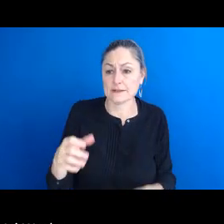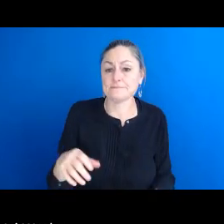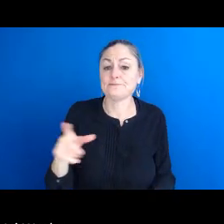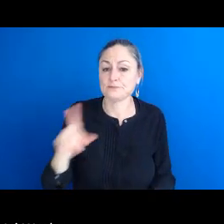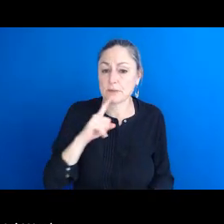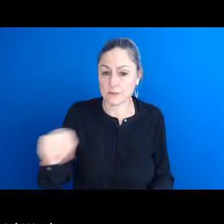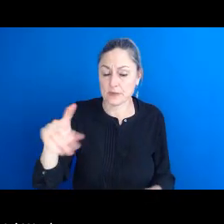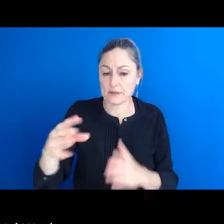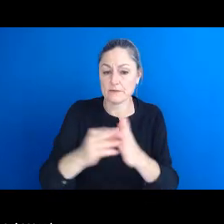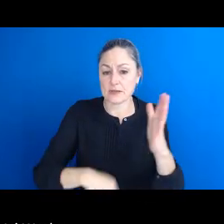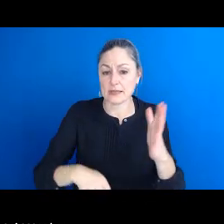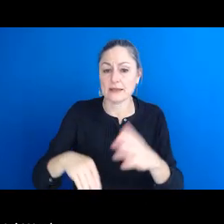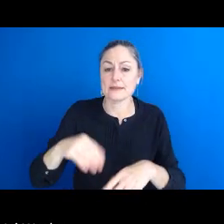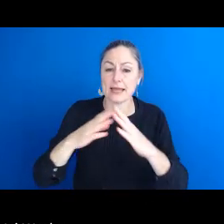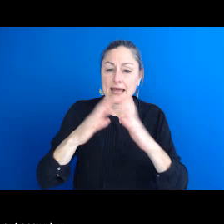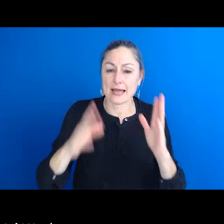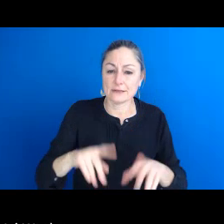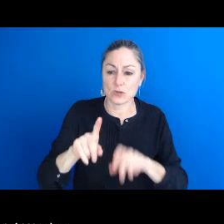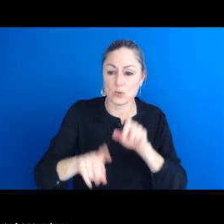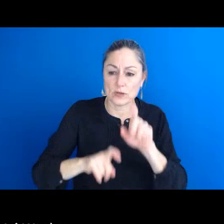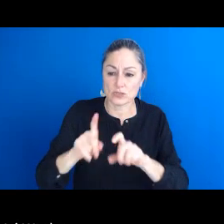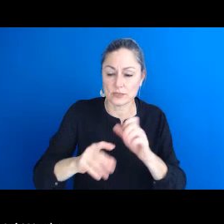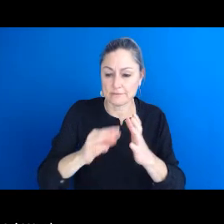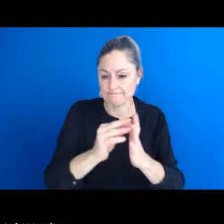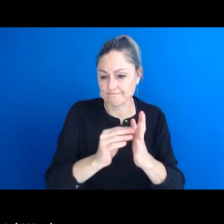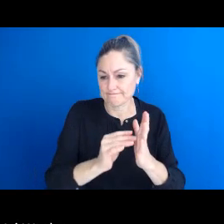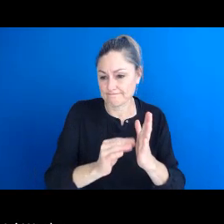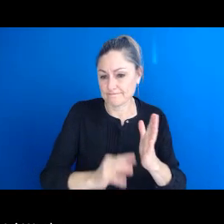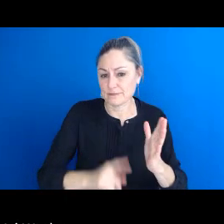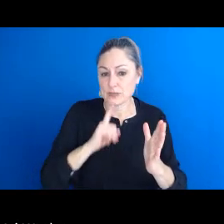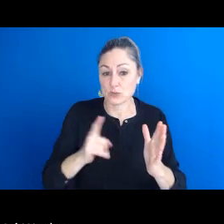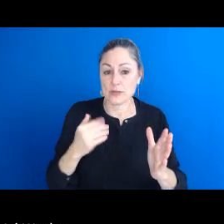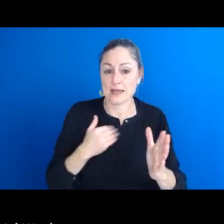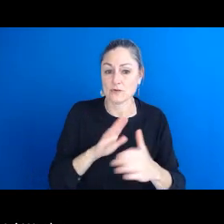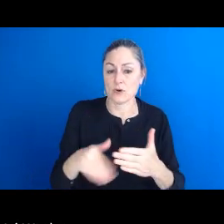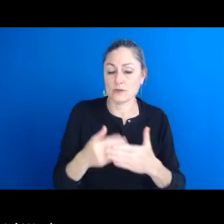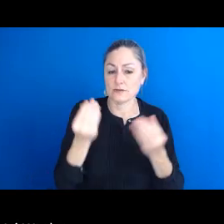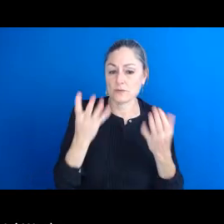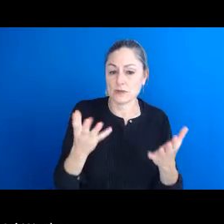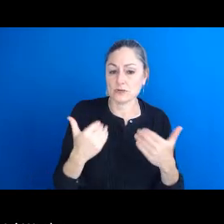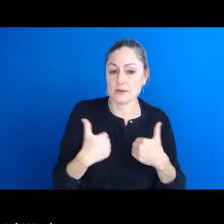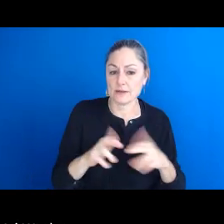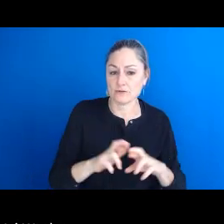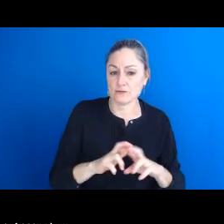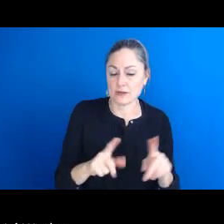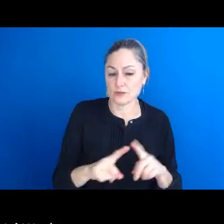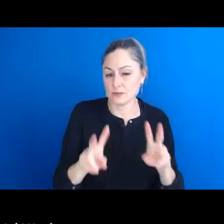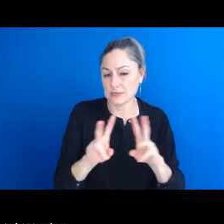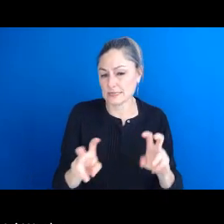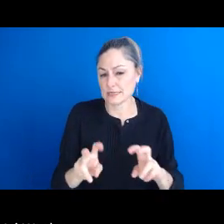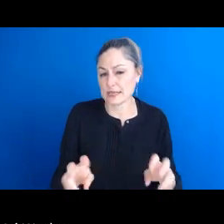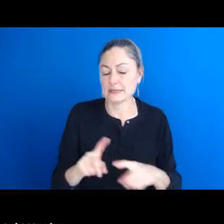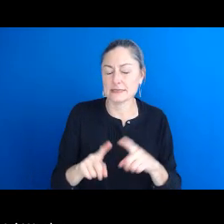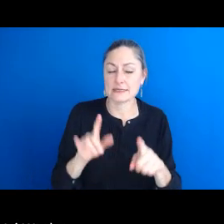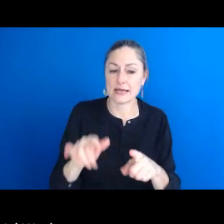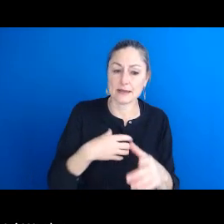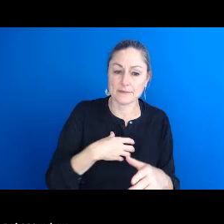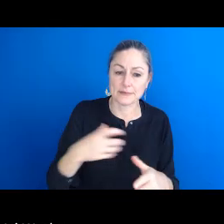a housing questionnaire to make sure that we've got all the information that we need to assess if a complaint is jurisdictional and